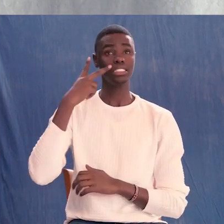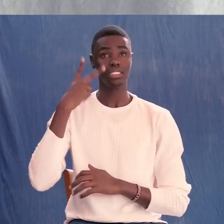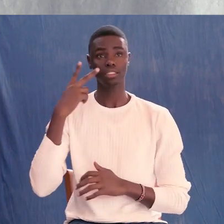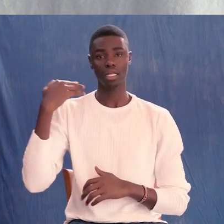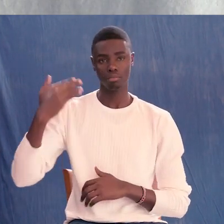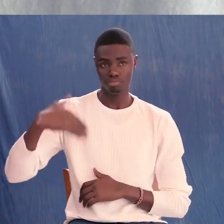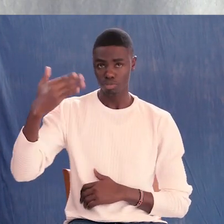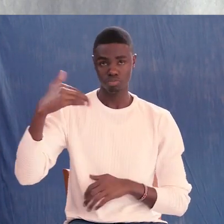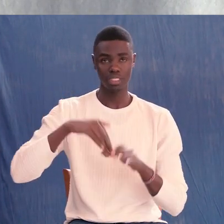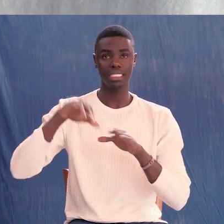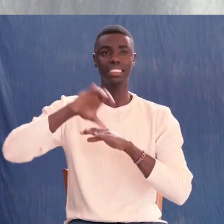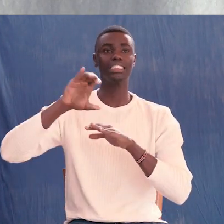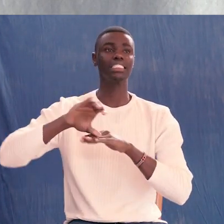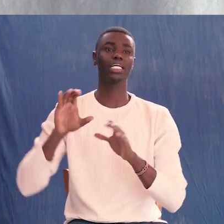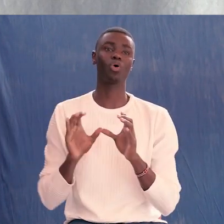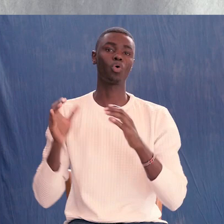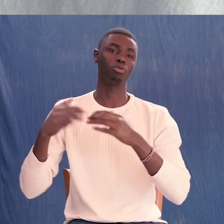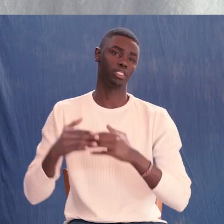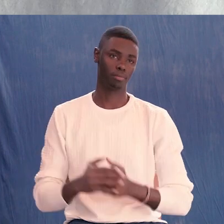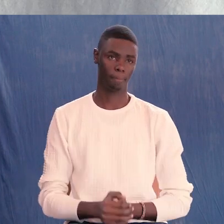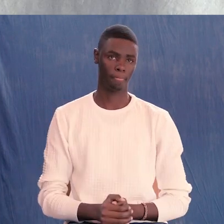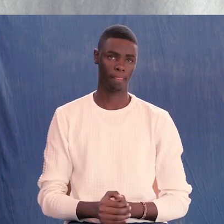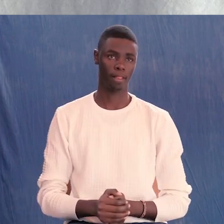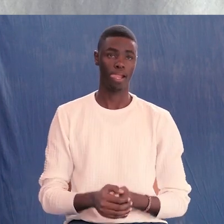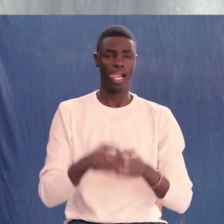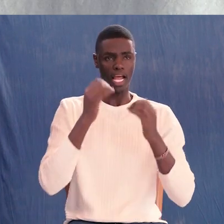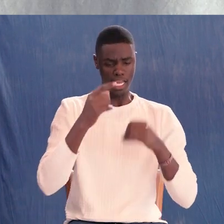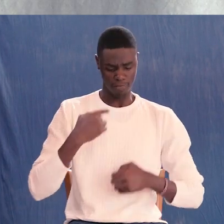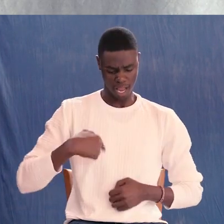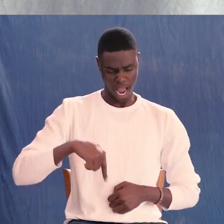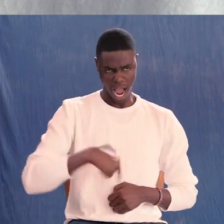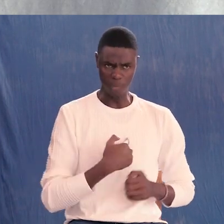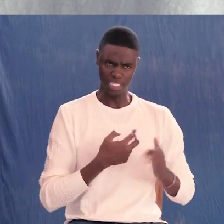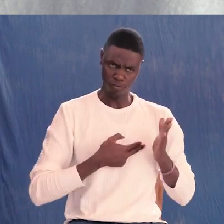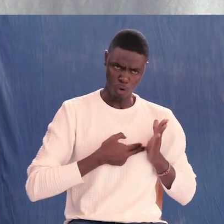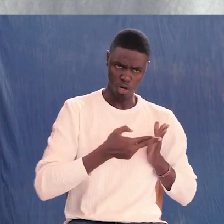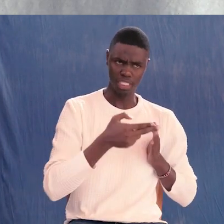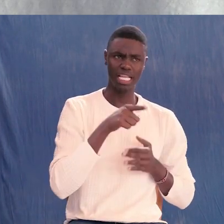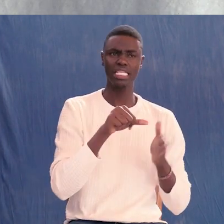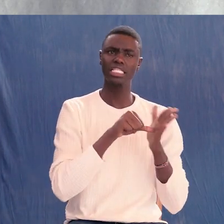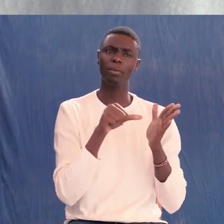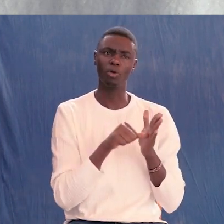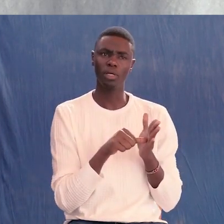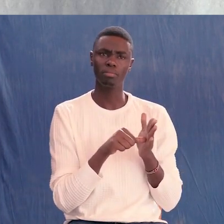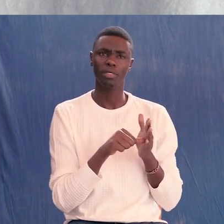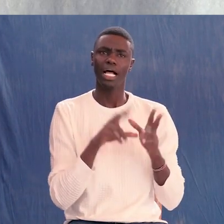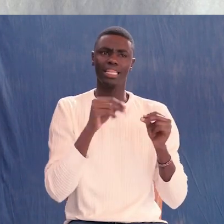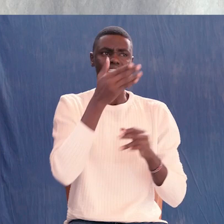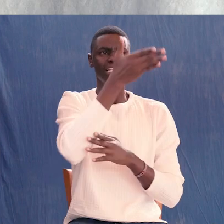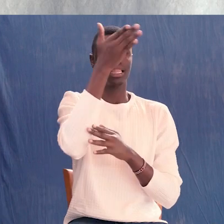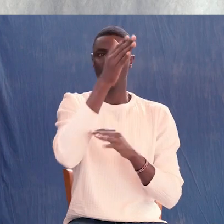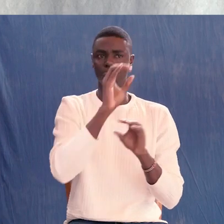in the church community. But if we're honest, this is not a problem that's just out there.